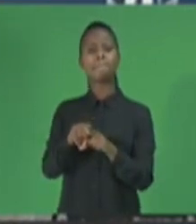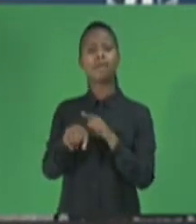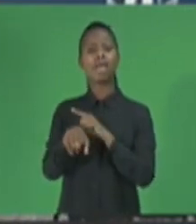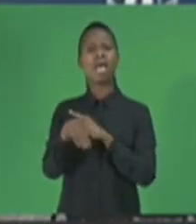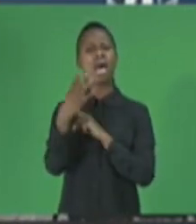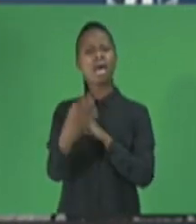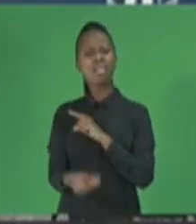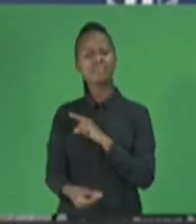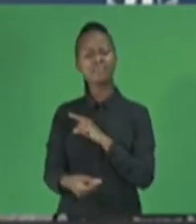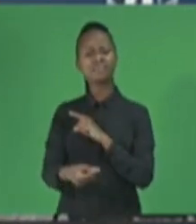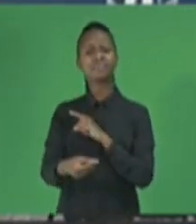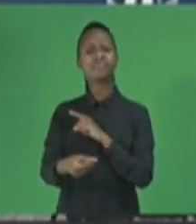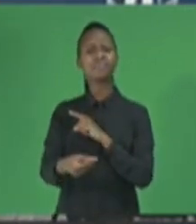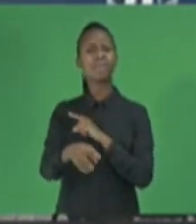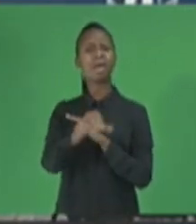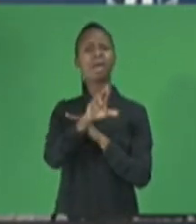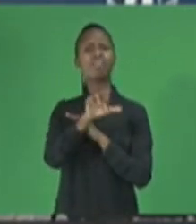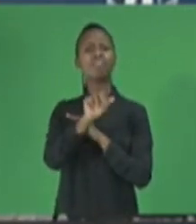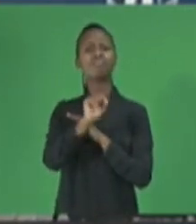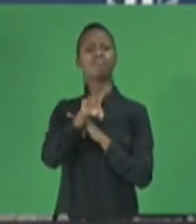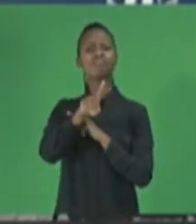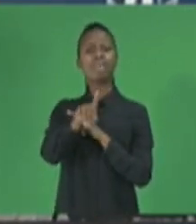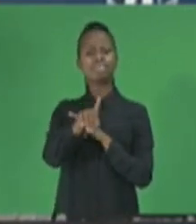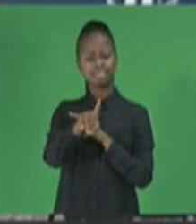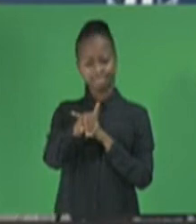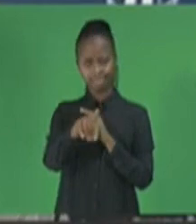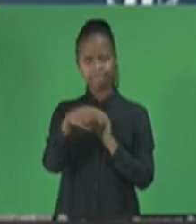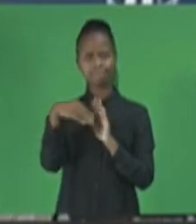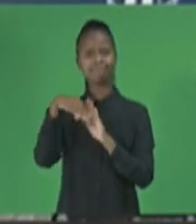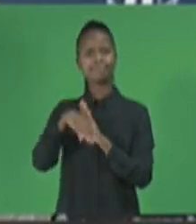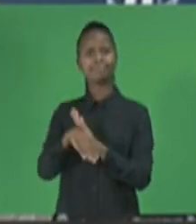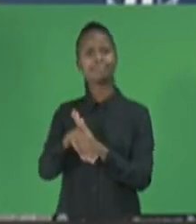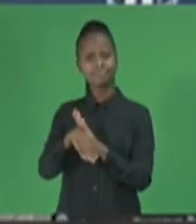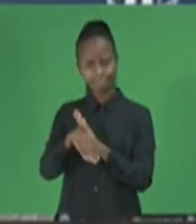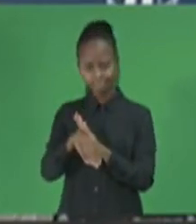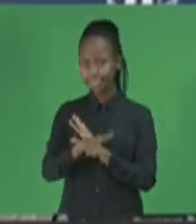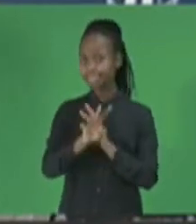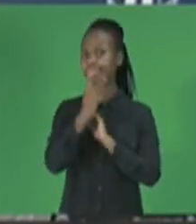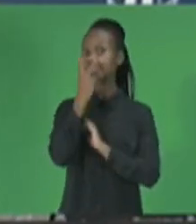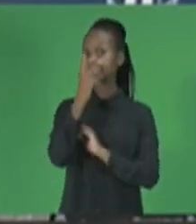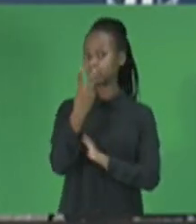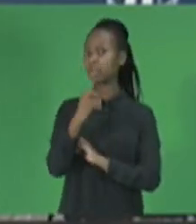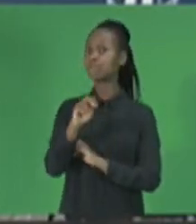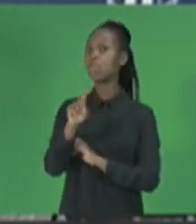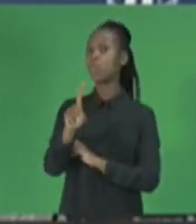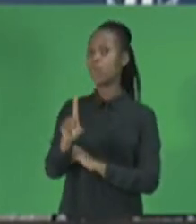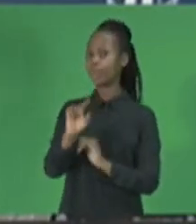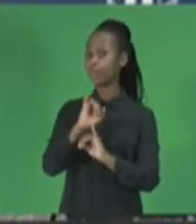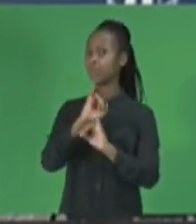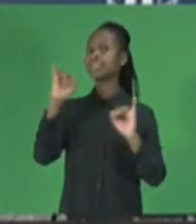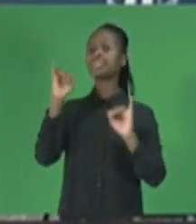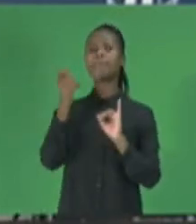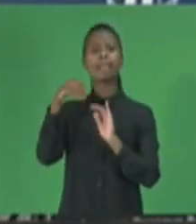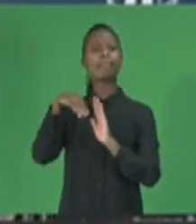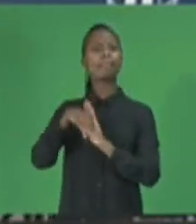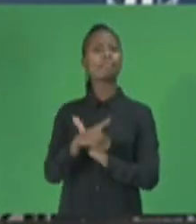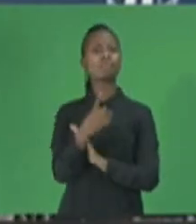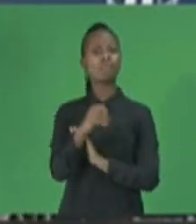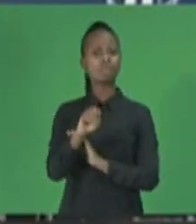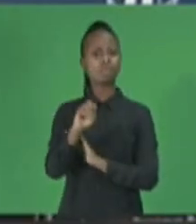in 2001, in February, there was an agreement between the Minister of Finance and the Governor